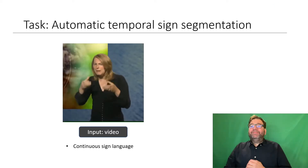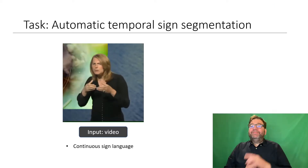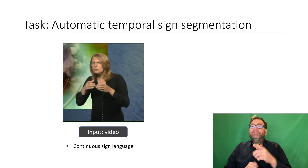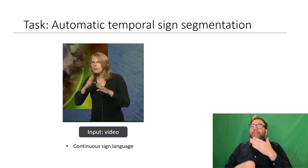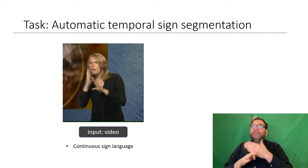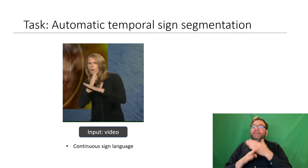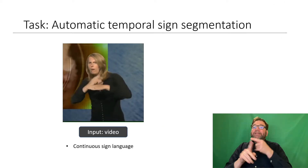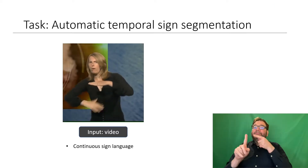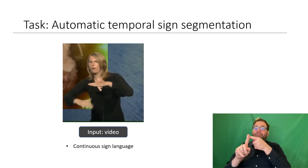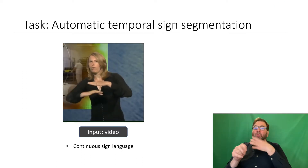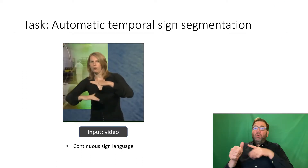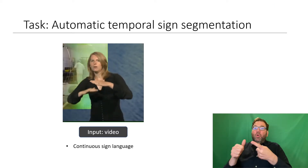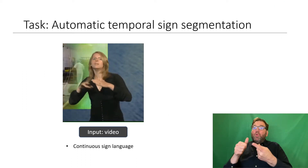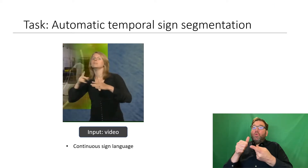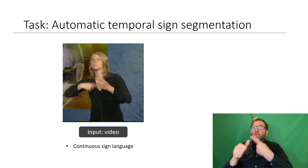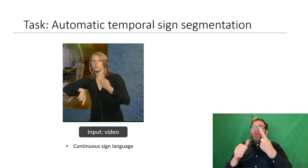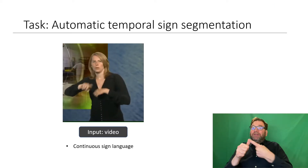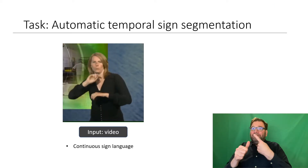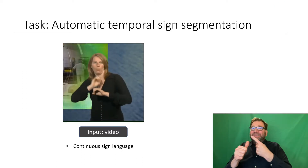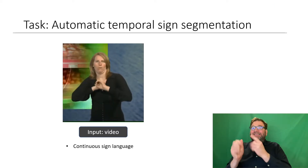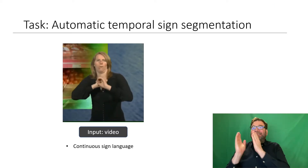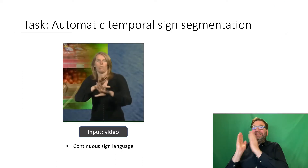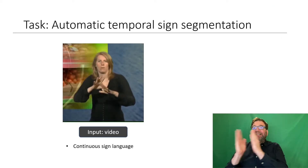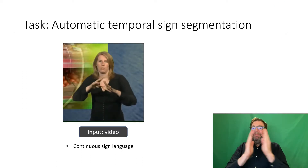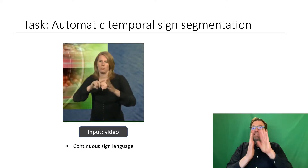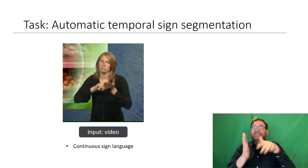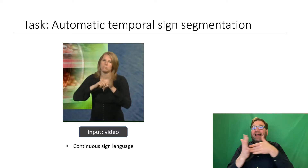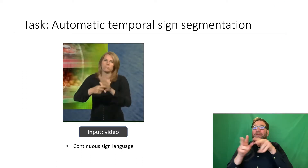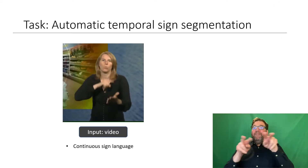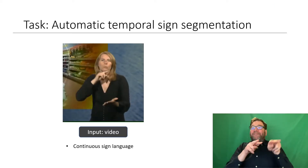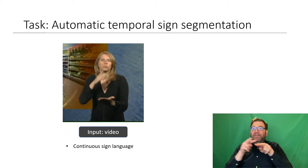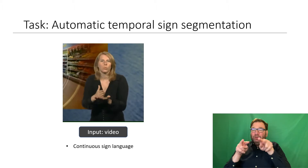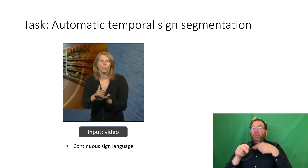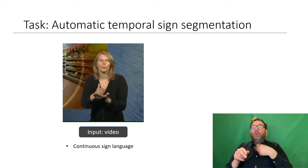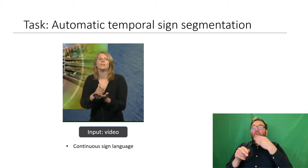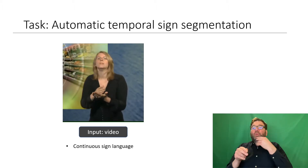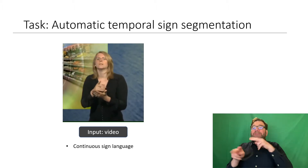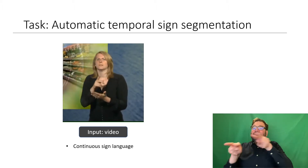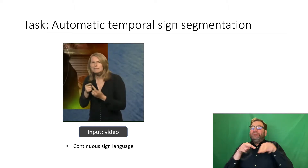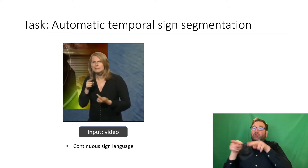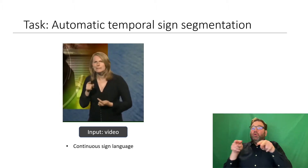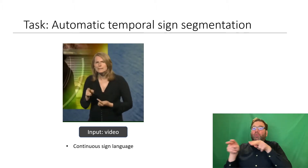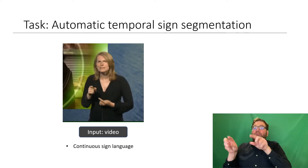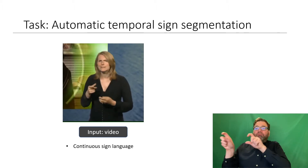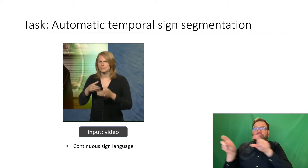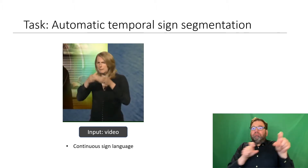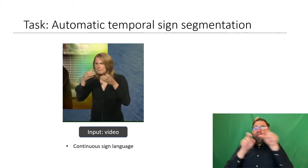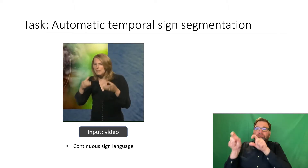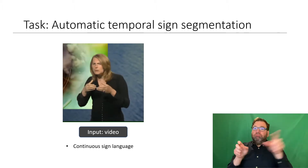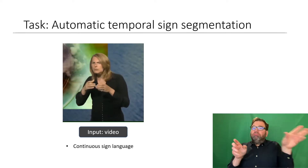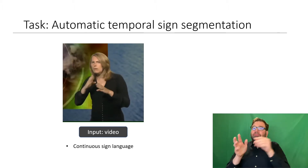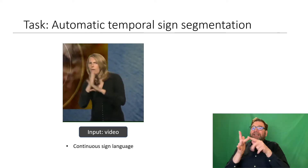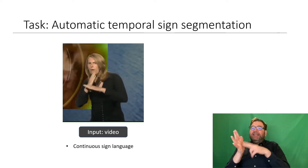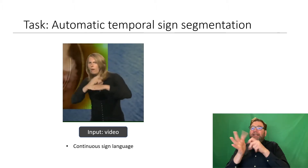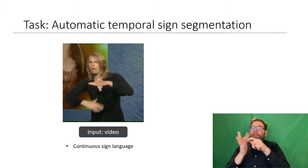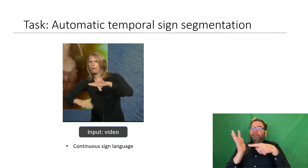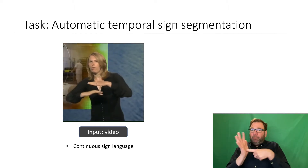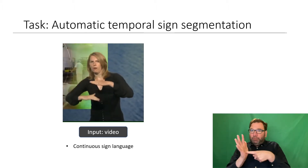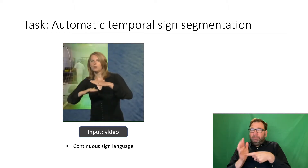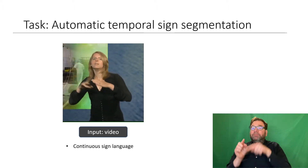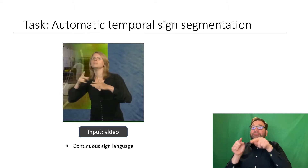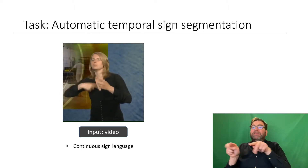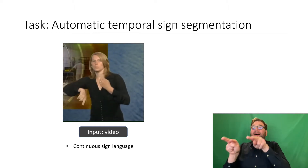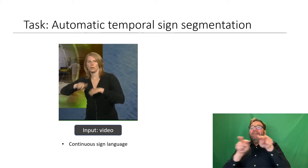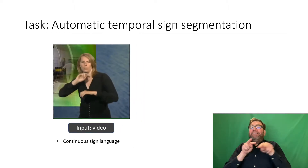The task of this work is automatically segment sign language videos. For this we use videos of continuous sign language as